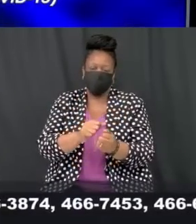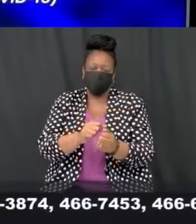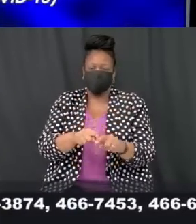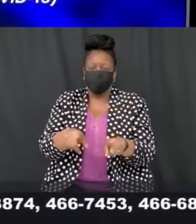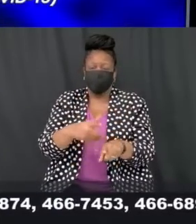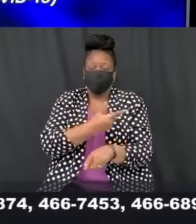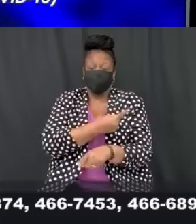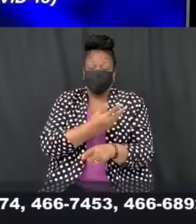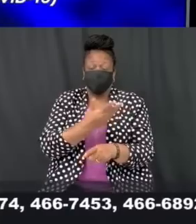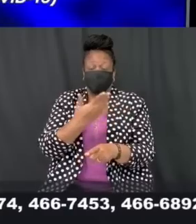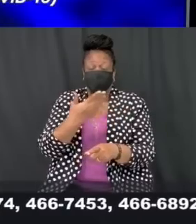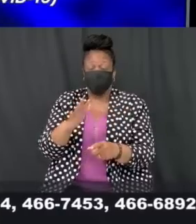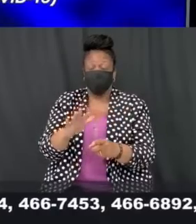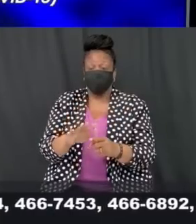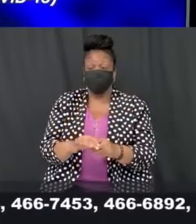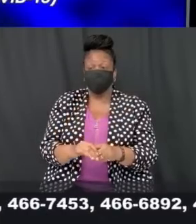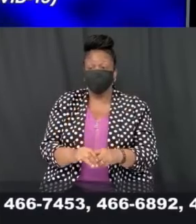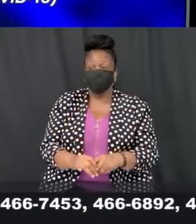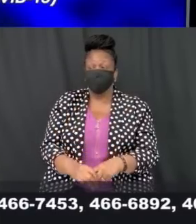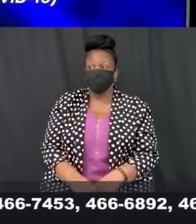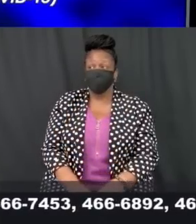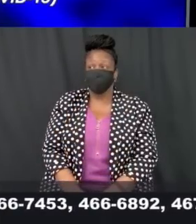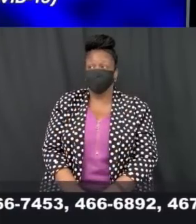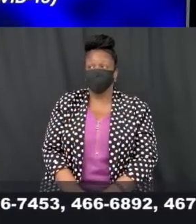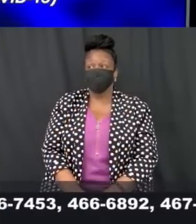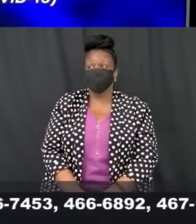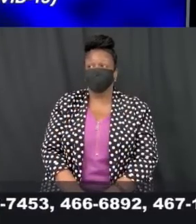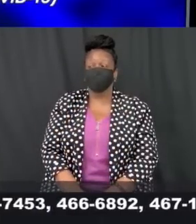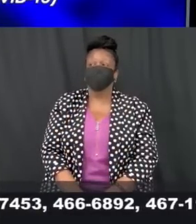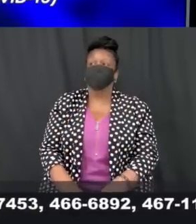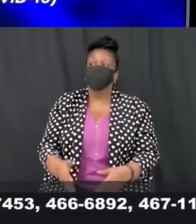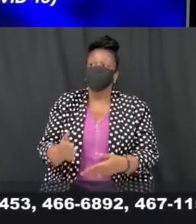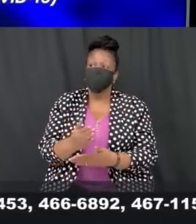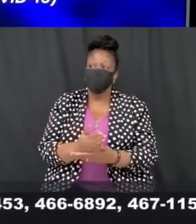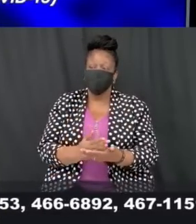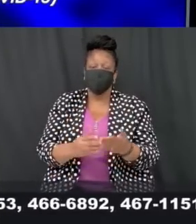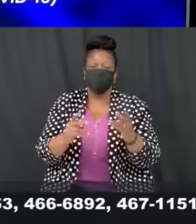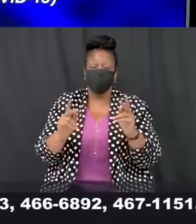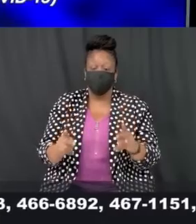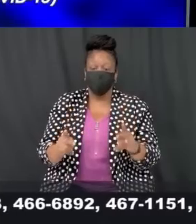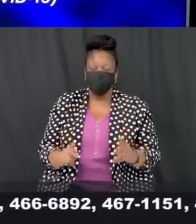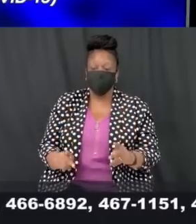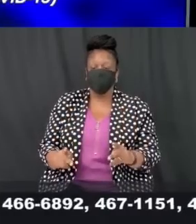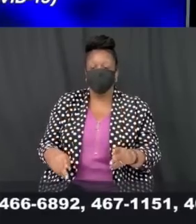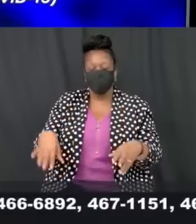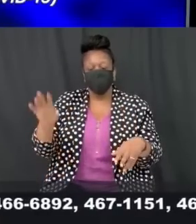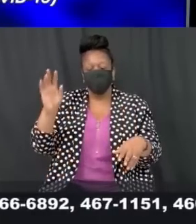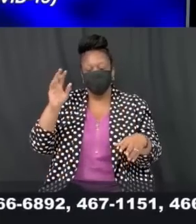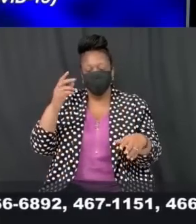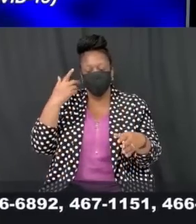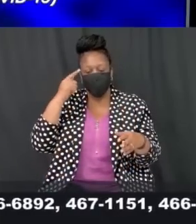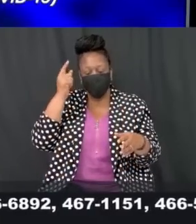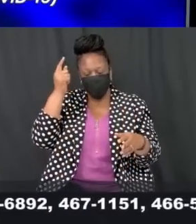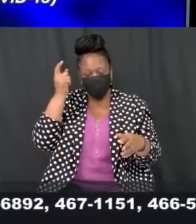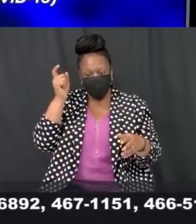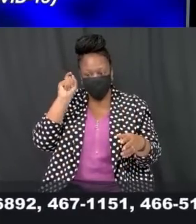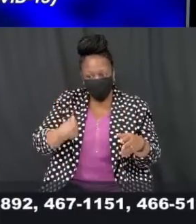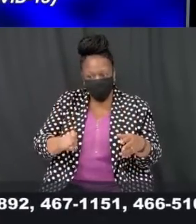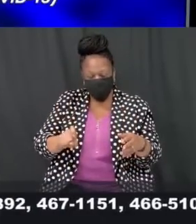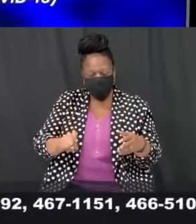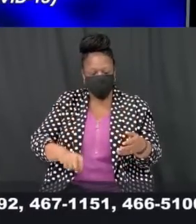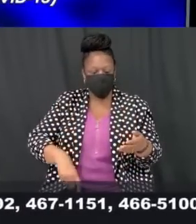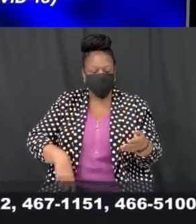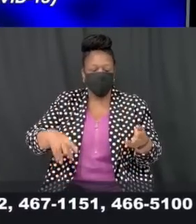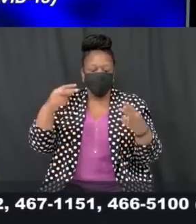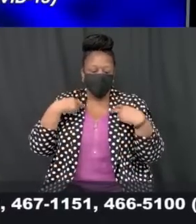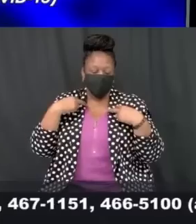With that said, we have set through St. Kitts Tourism Authority a number of guidelines for the merchants